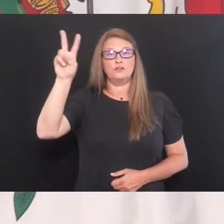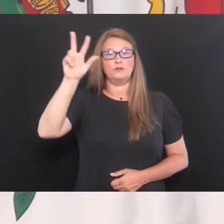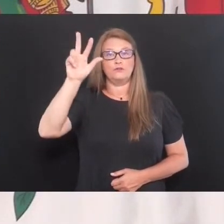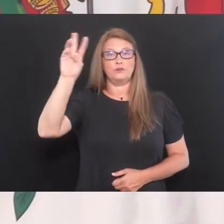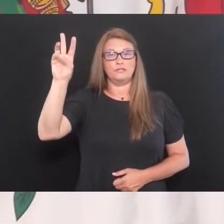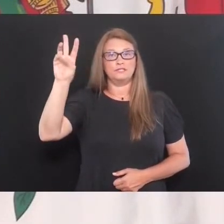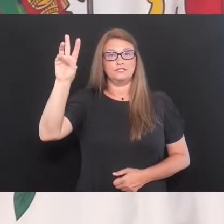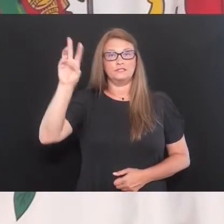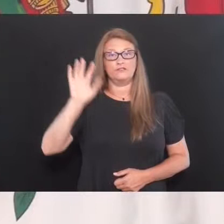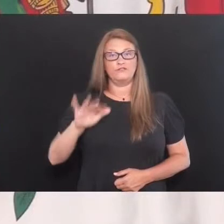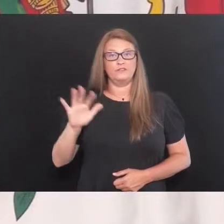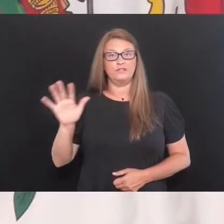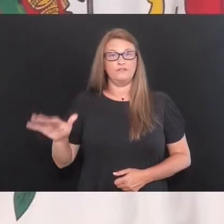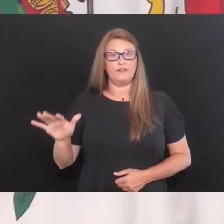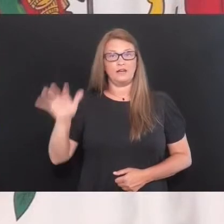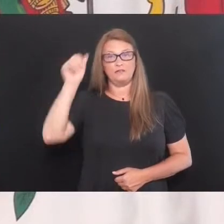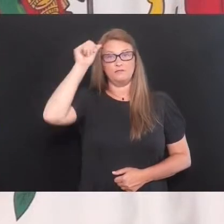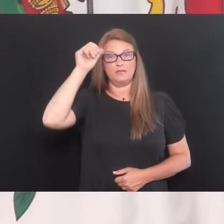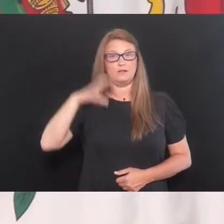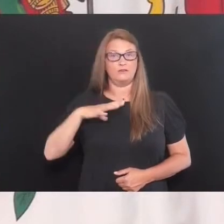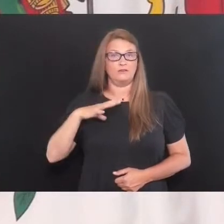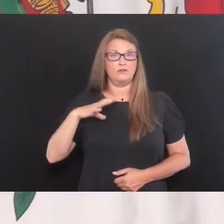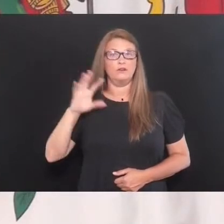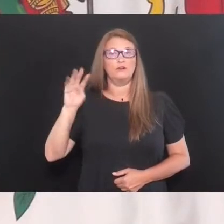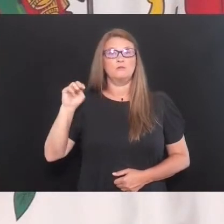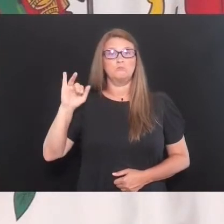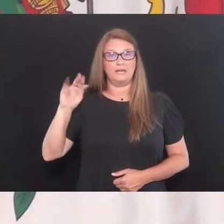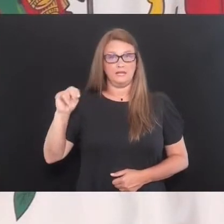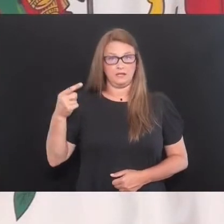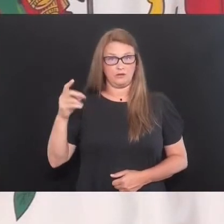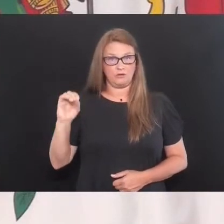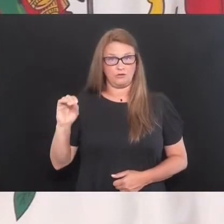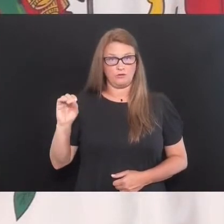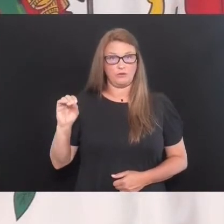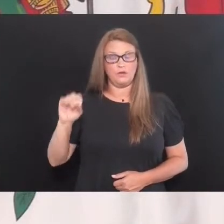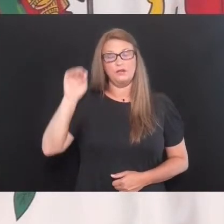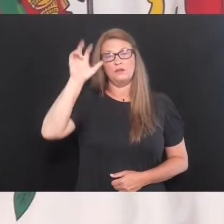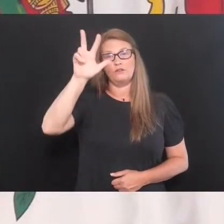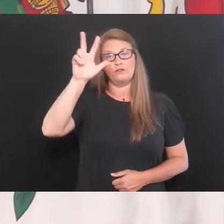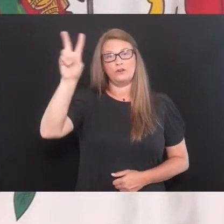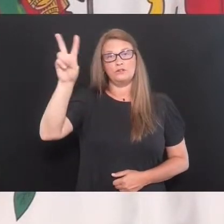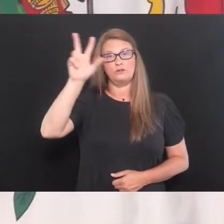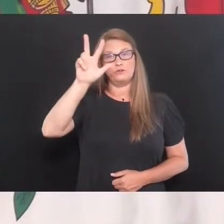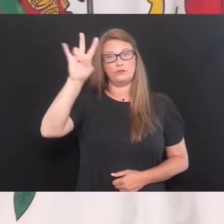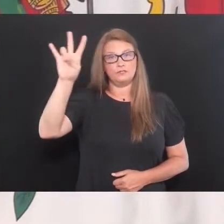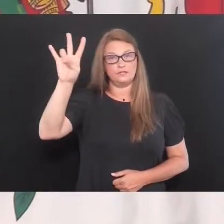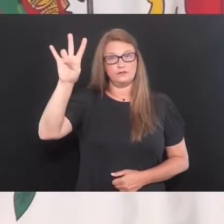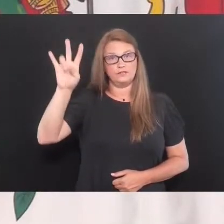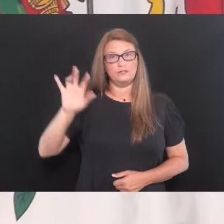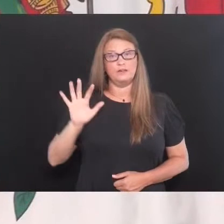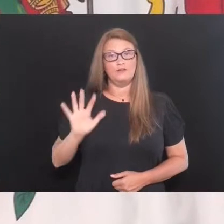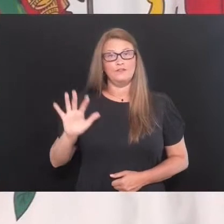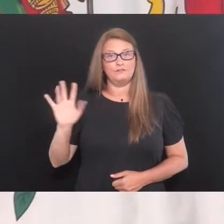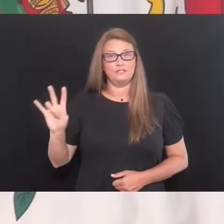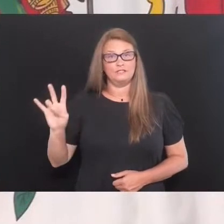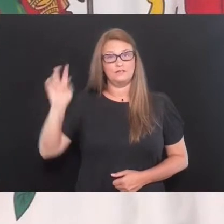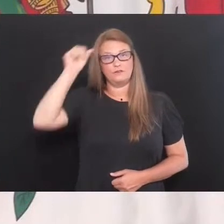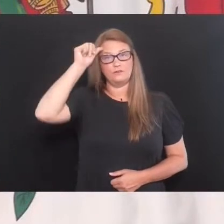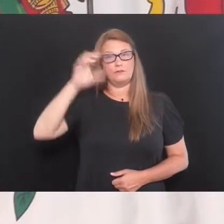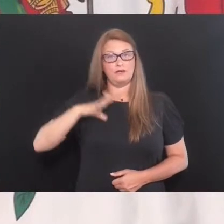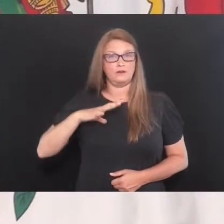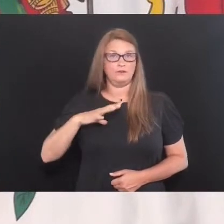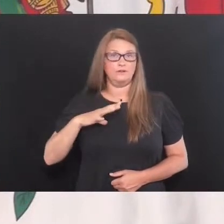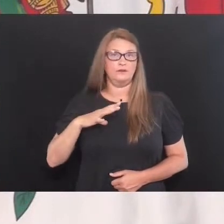death is a 55-year-old male from Mingo County. Our 3,237th death is a 57-year-old male